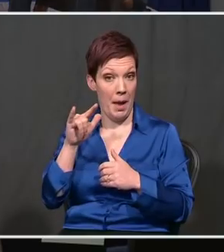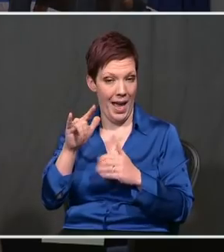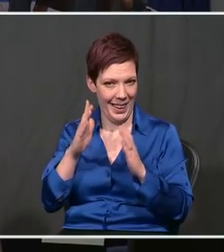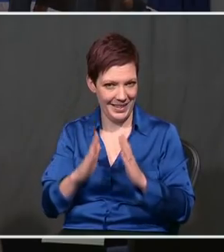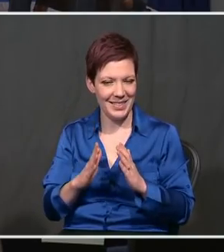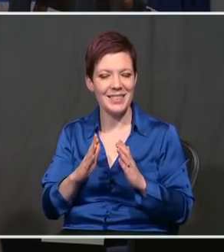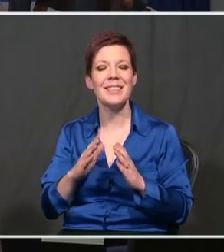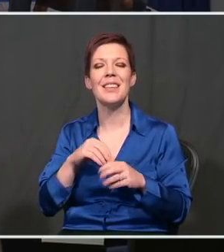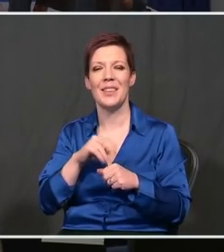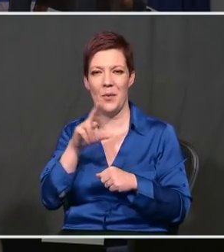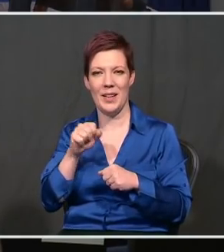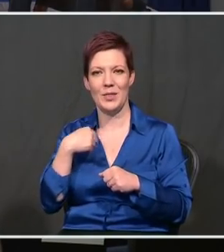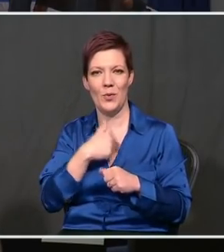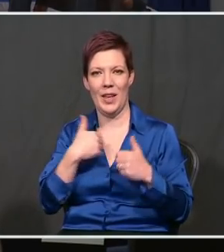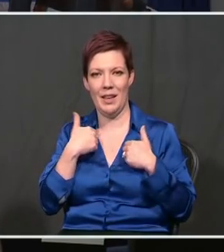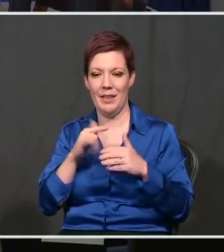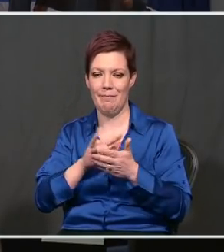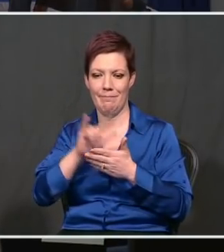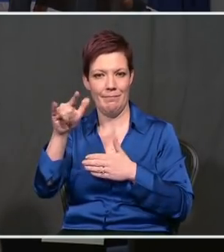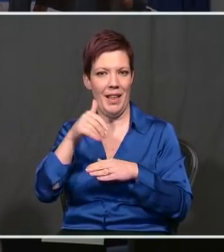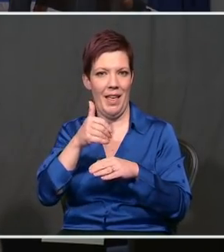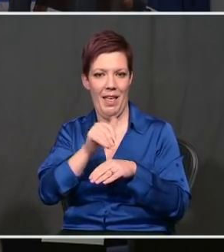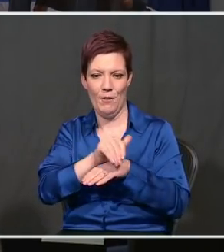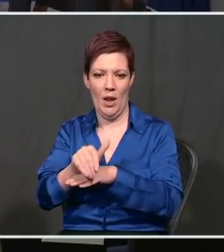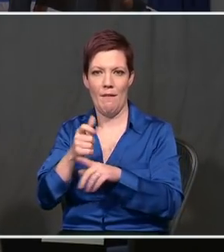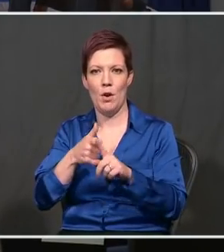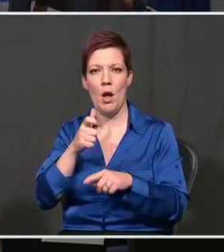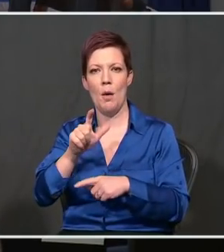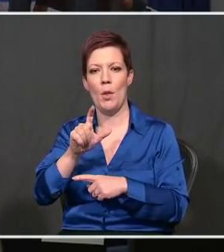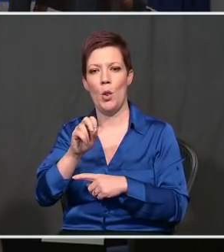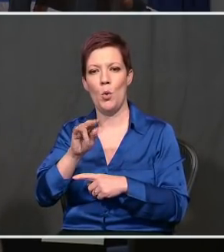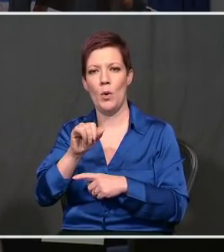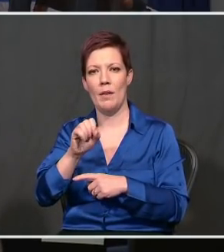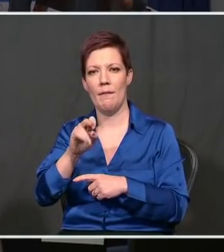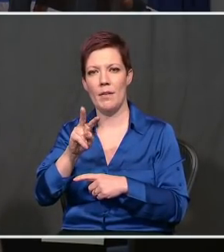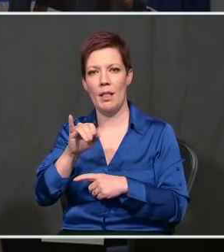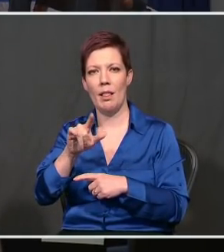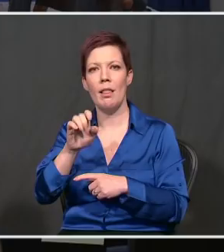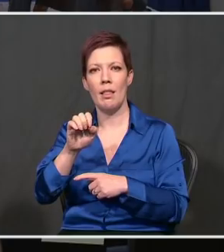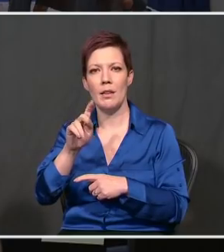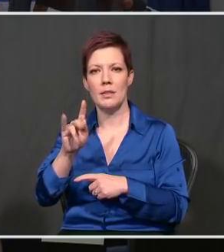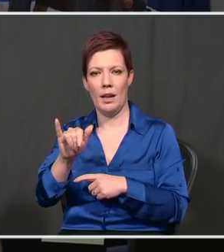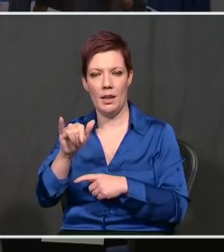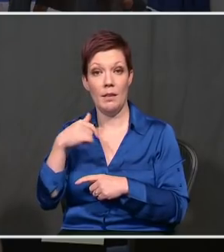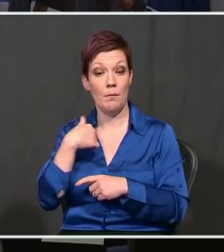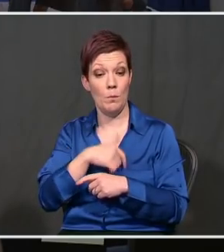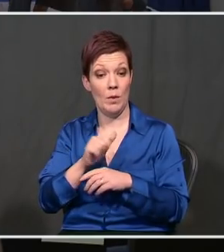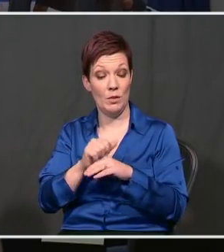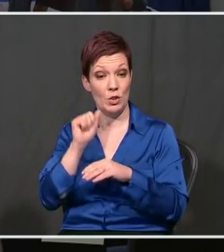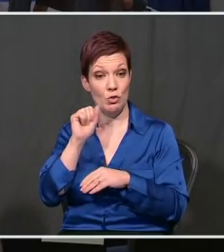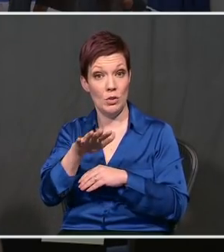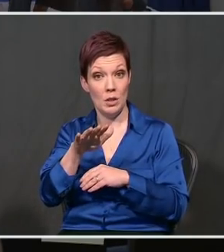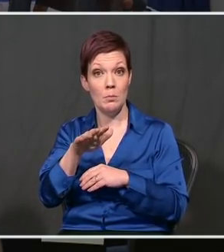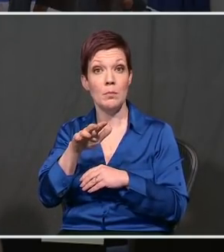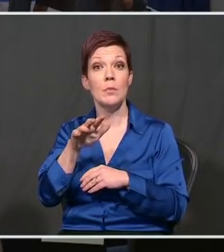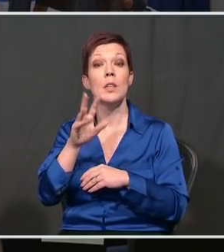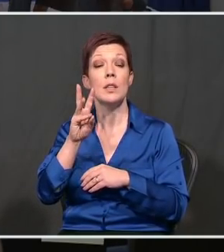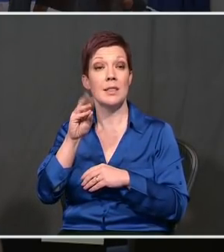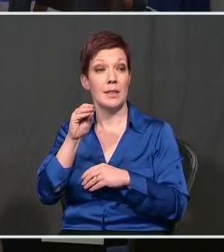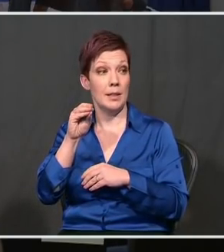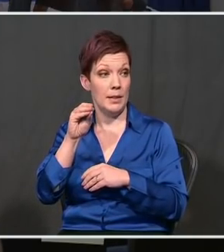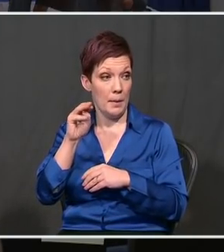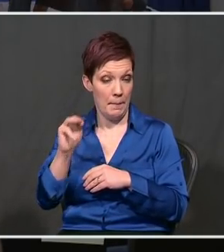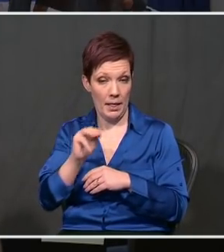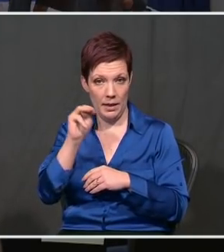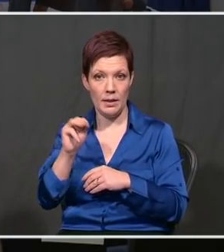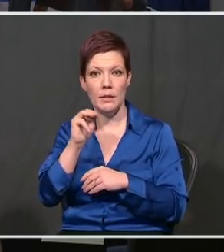day and take off every night from Louisville, Kentucky. We ship 60 million flu vaccines a year. We're very